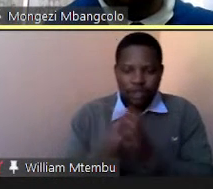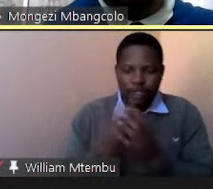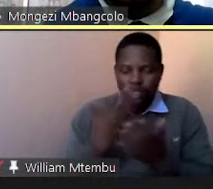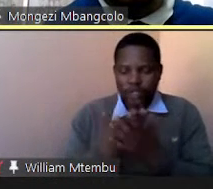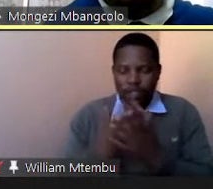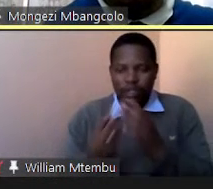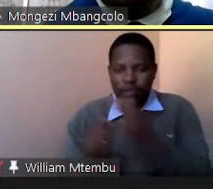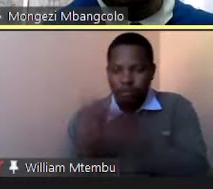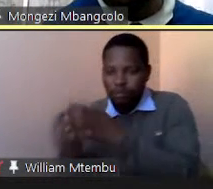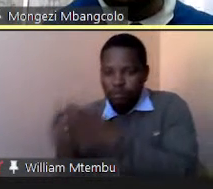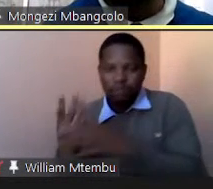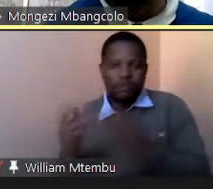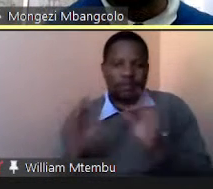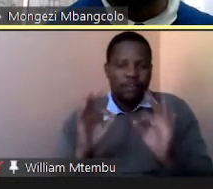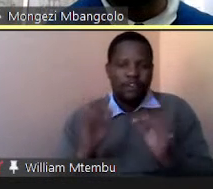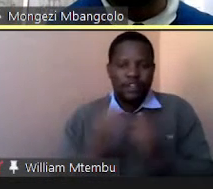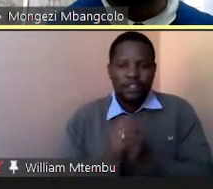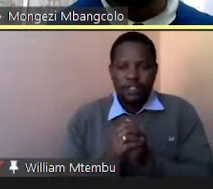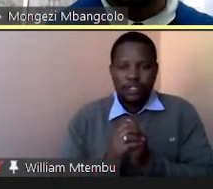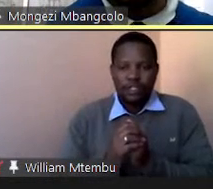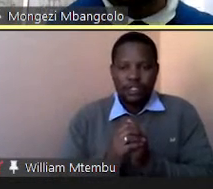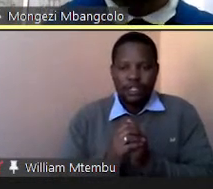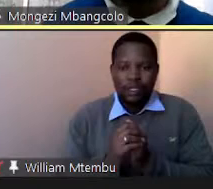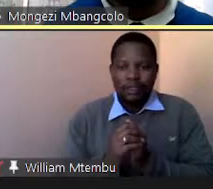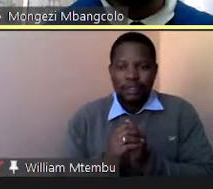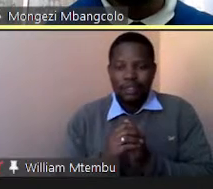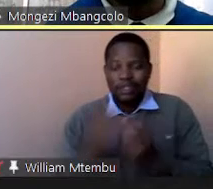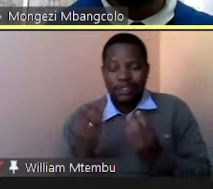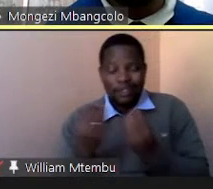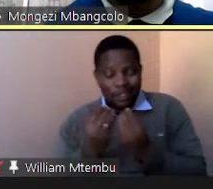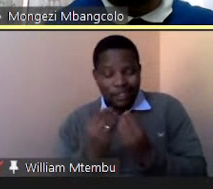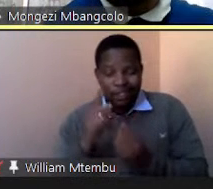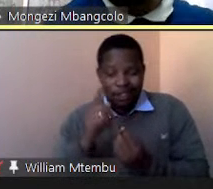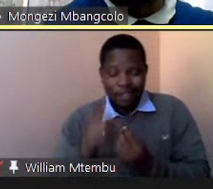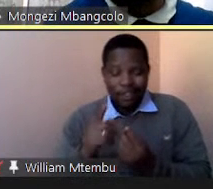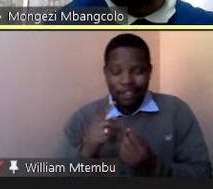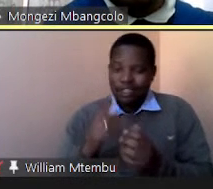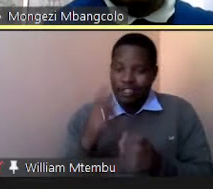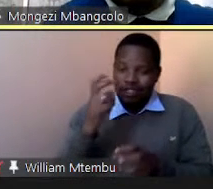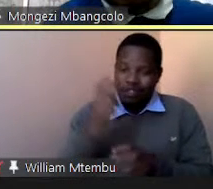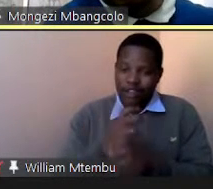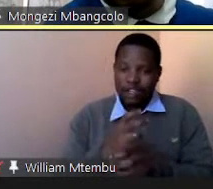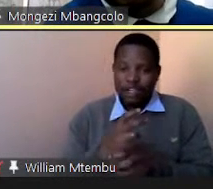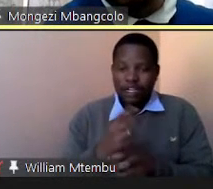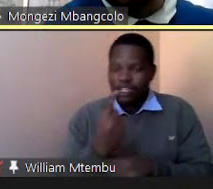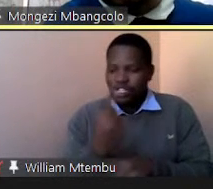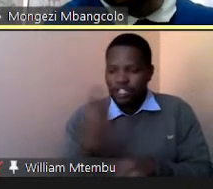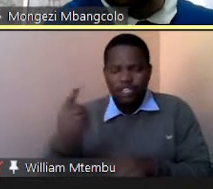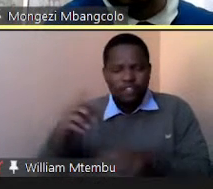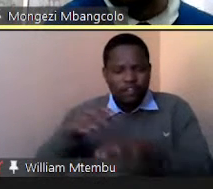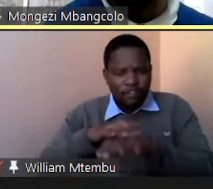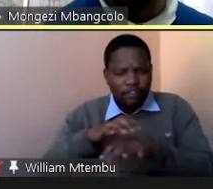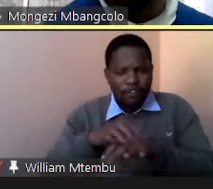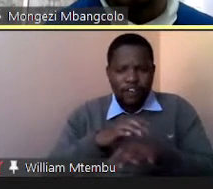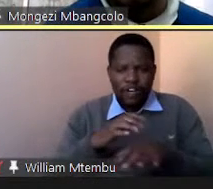that is the main thing that is difficult, because each farming unit wants to operate as a single entity and a single unit. So